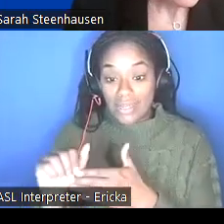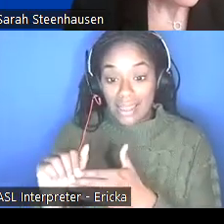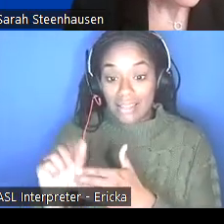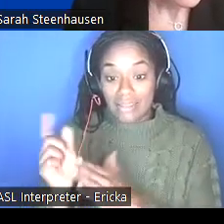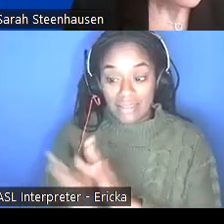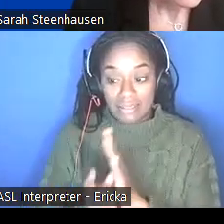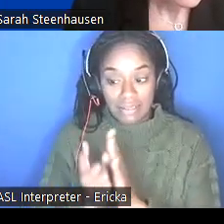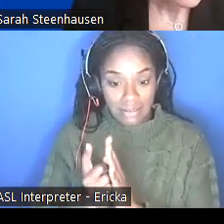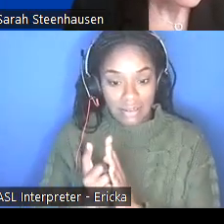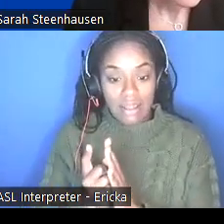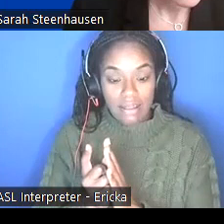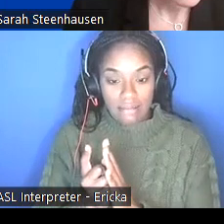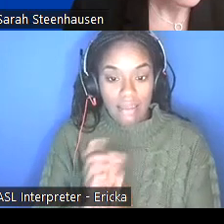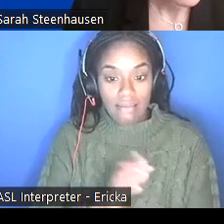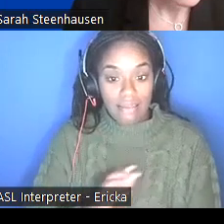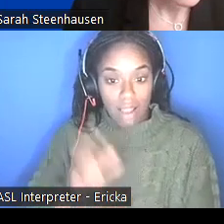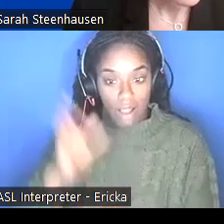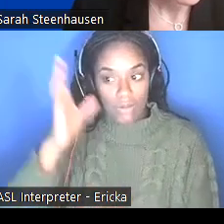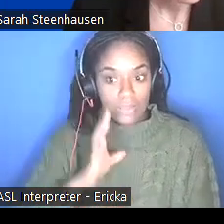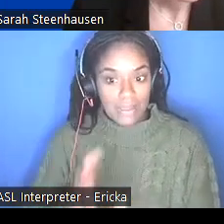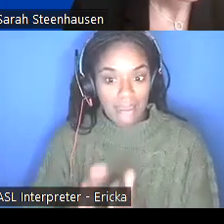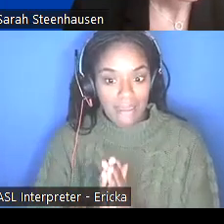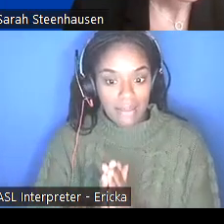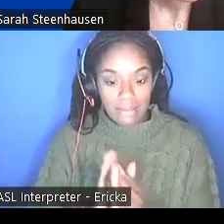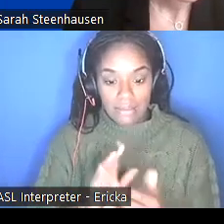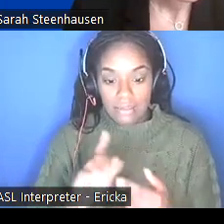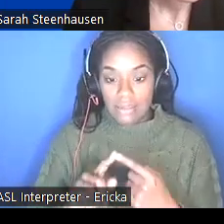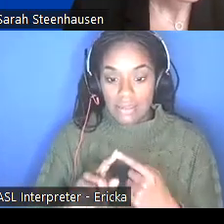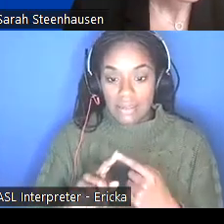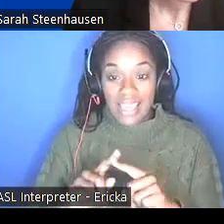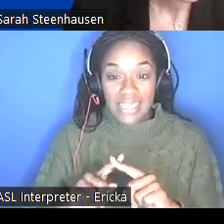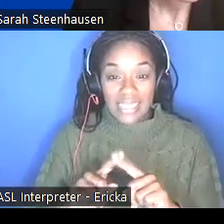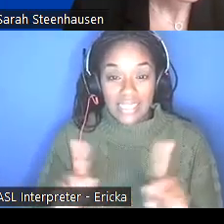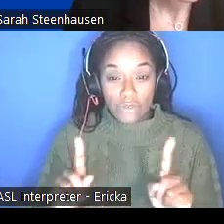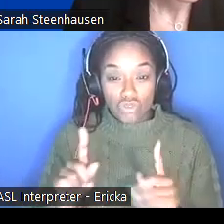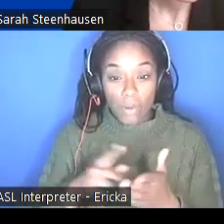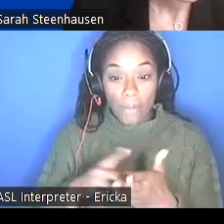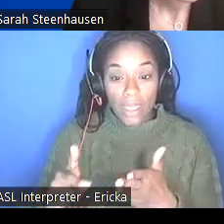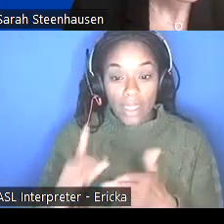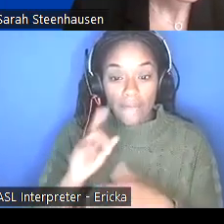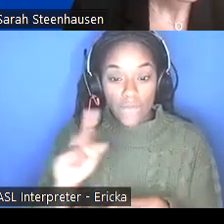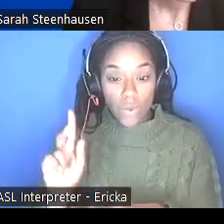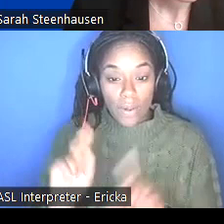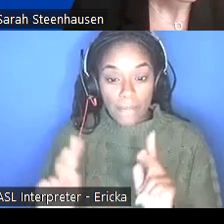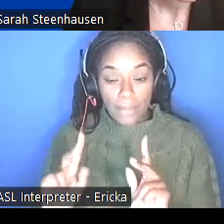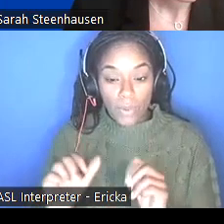John Garamendi asked. There has to be differential pay for people with